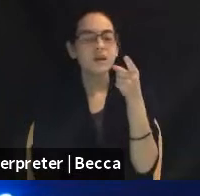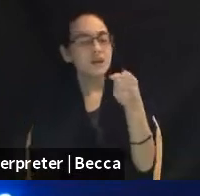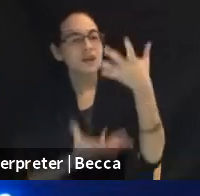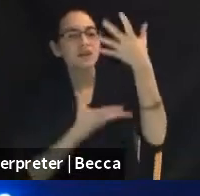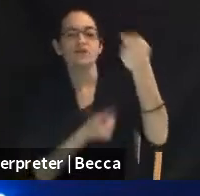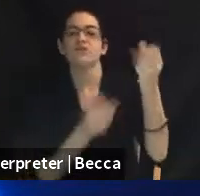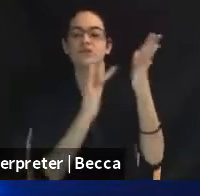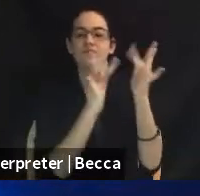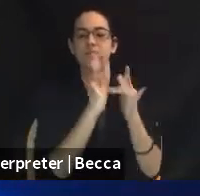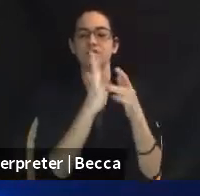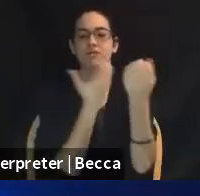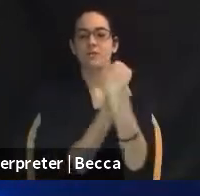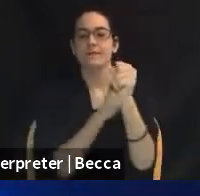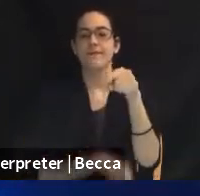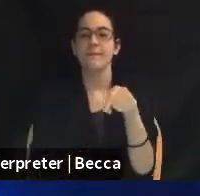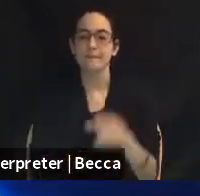Jesus could save him.